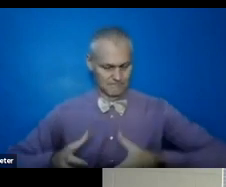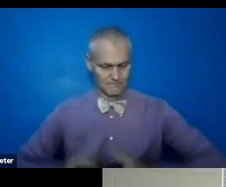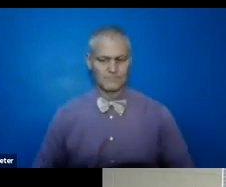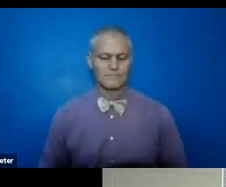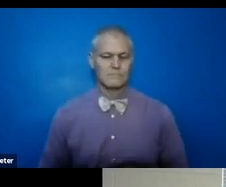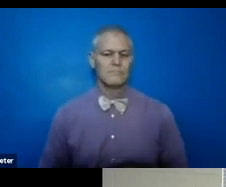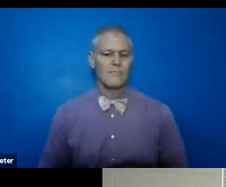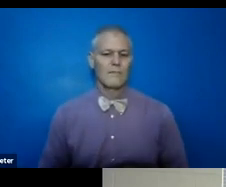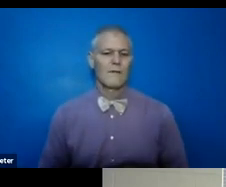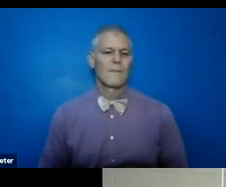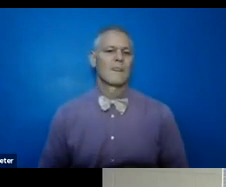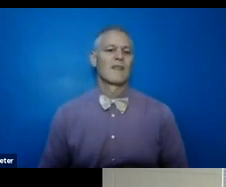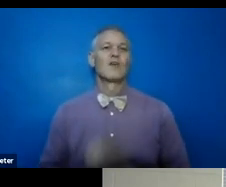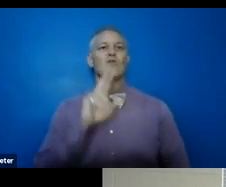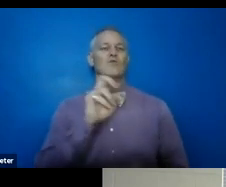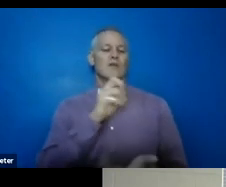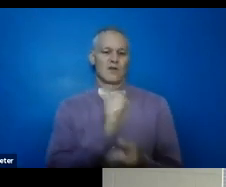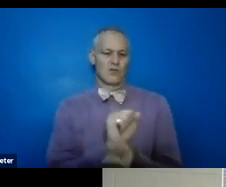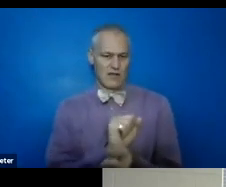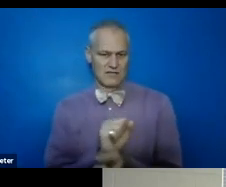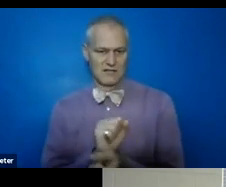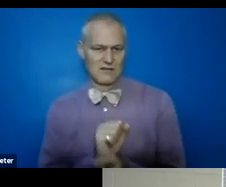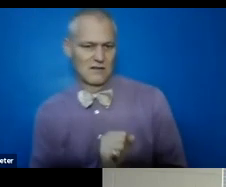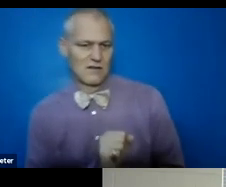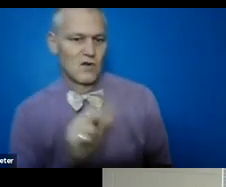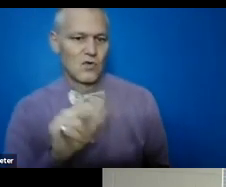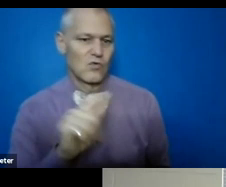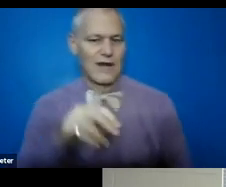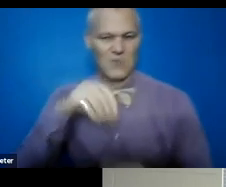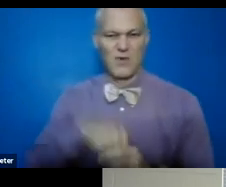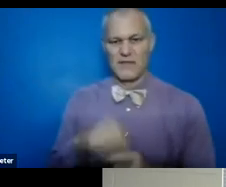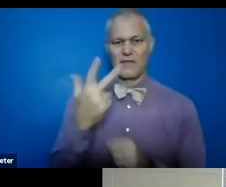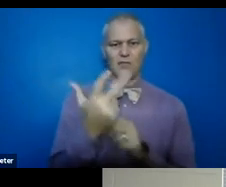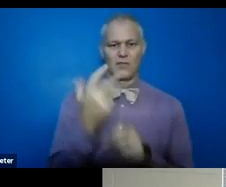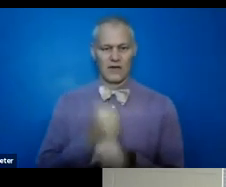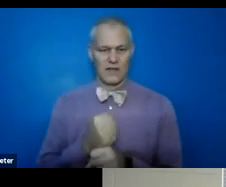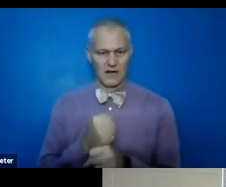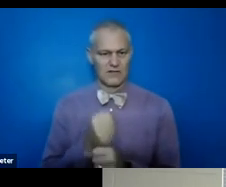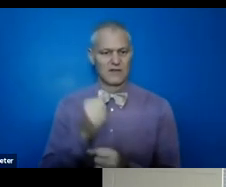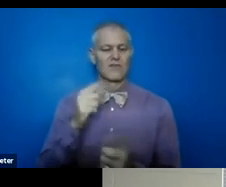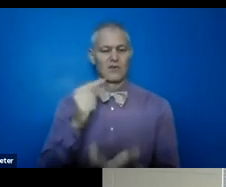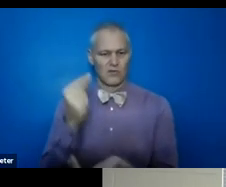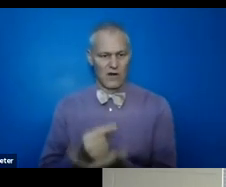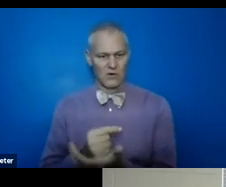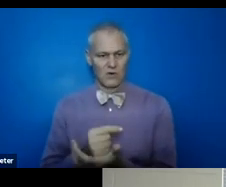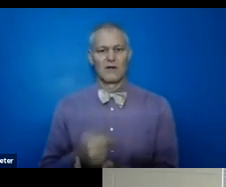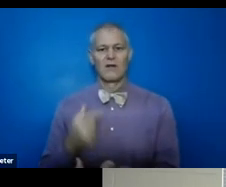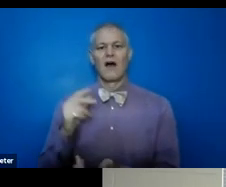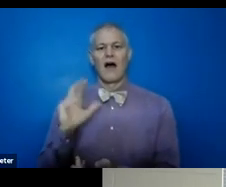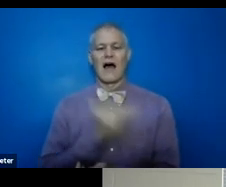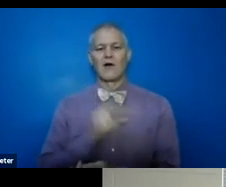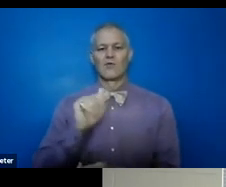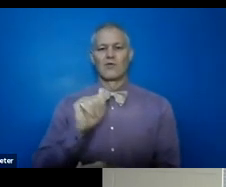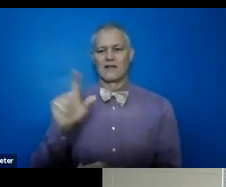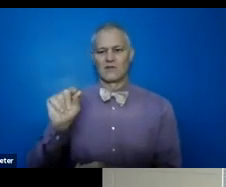And so our rearrest rate, meaning anybody who's been rearrested within 3 years of program graduation, our rearrest rate is 20%. The national